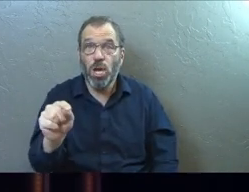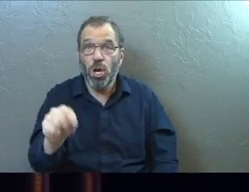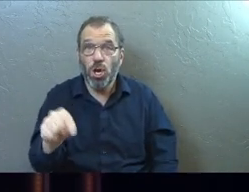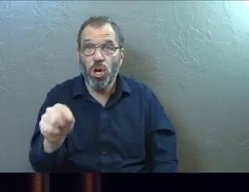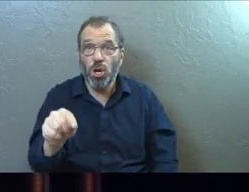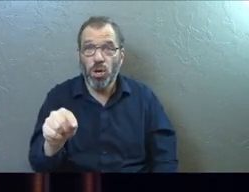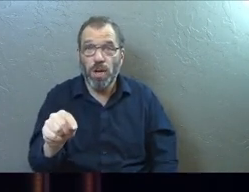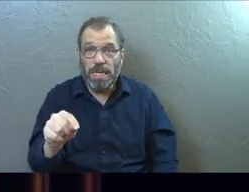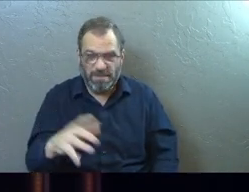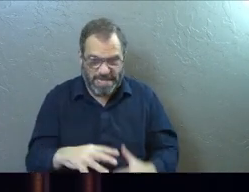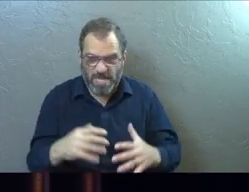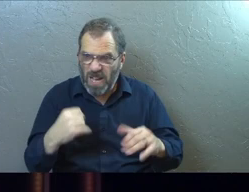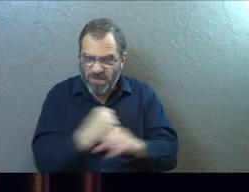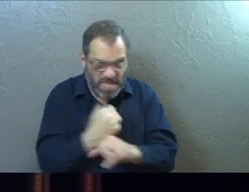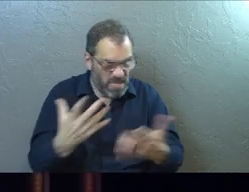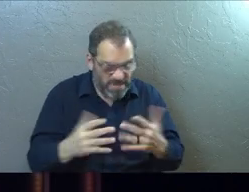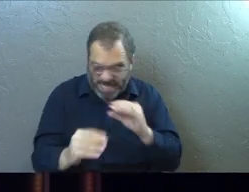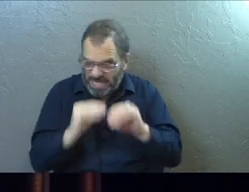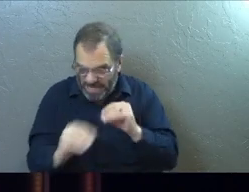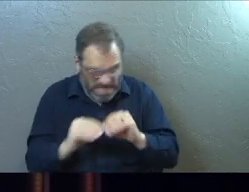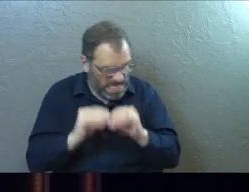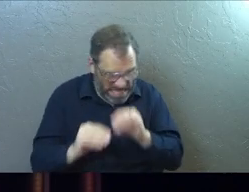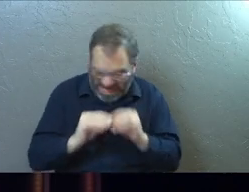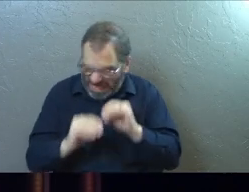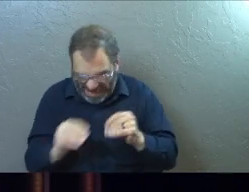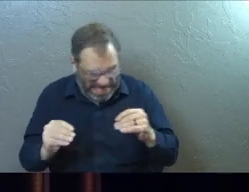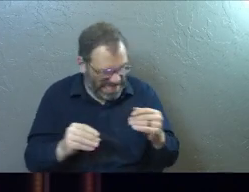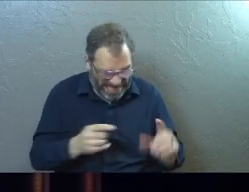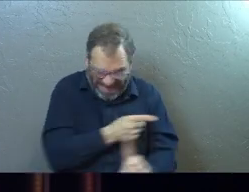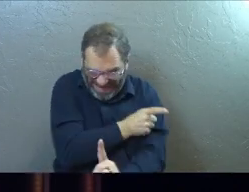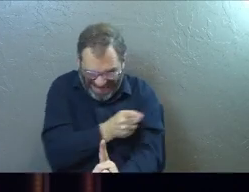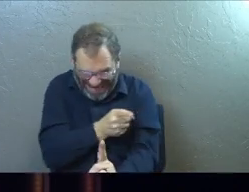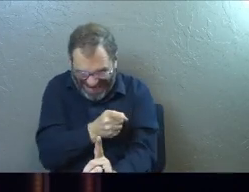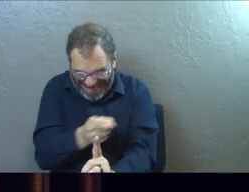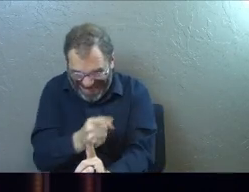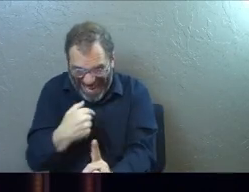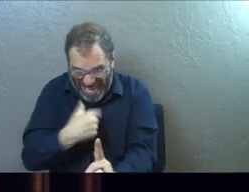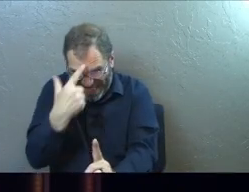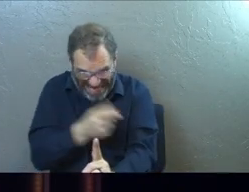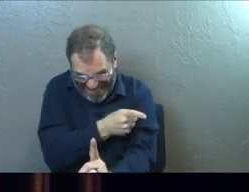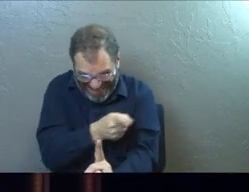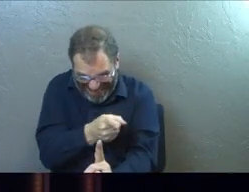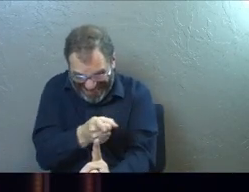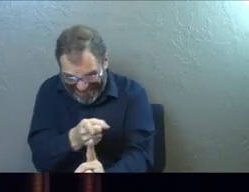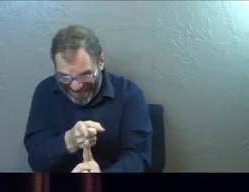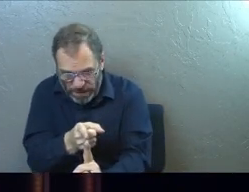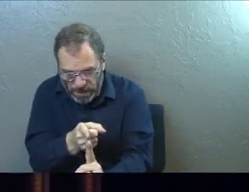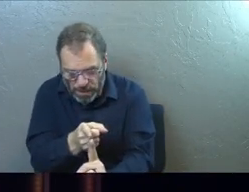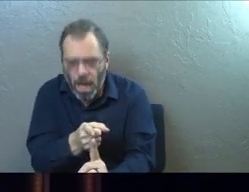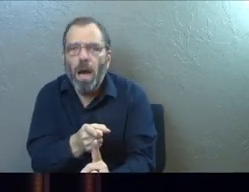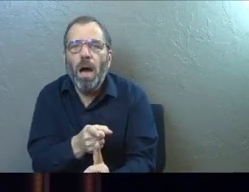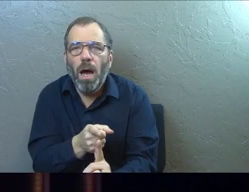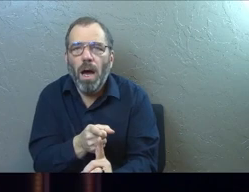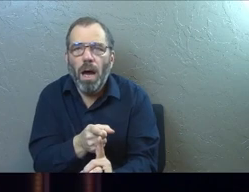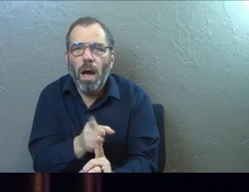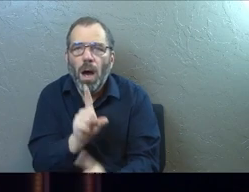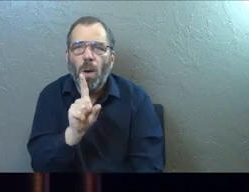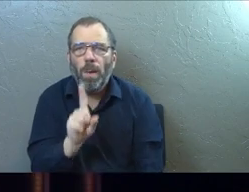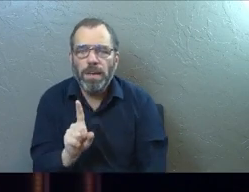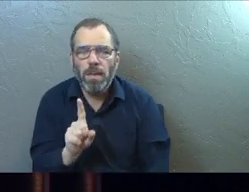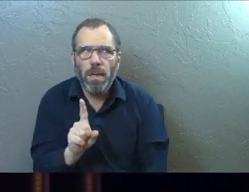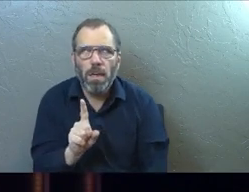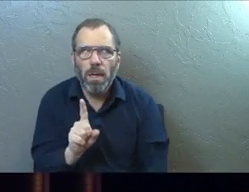to fight tooth and nail immediately when things get out of hand to get back on the track that I thought I should be on, what if instead I